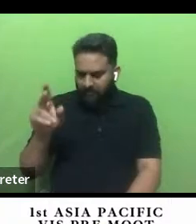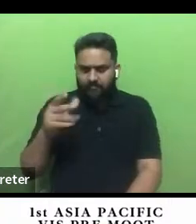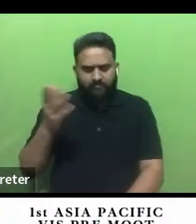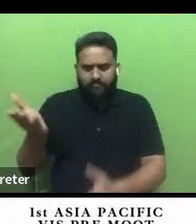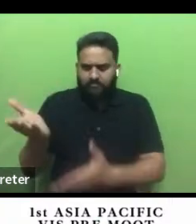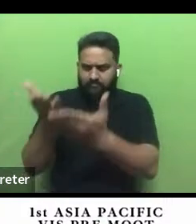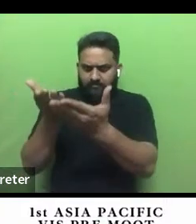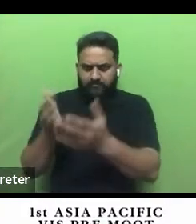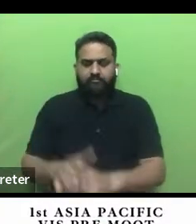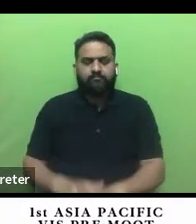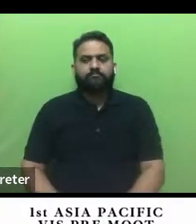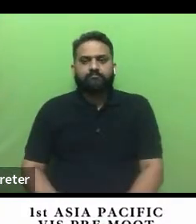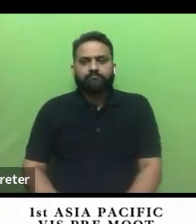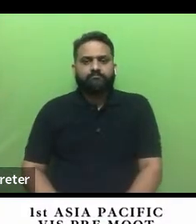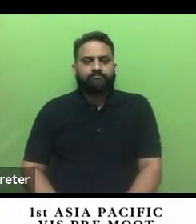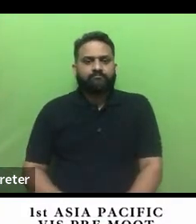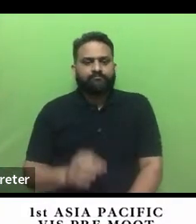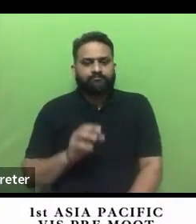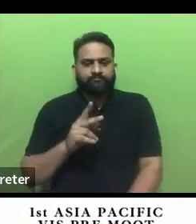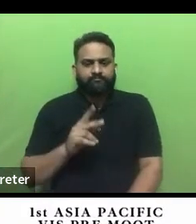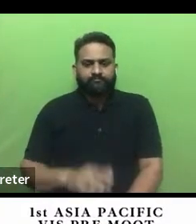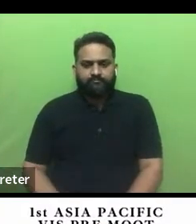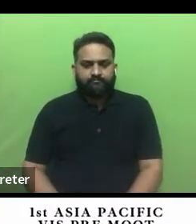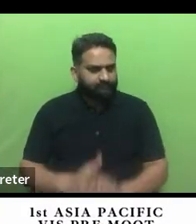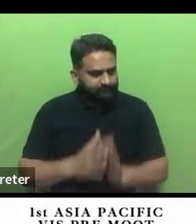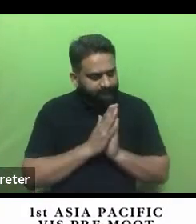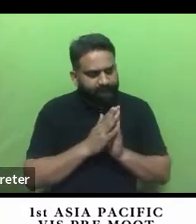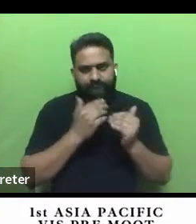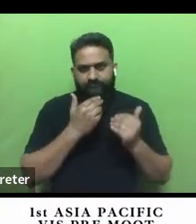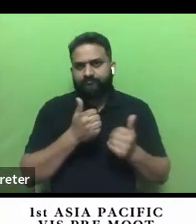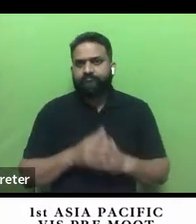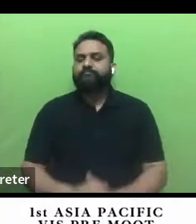ahead. Indeed, Madam President.